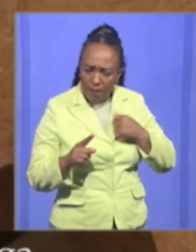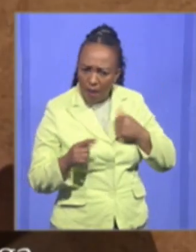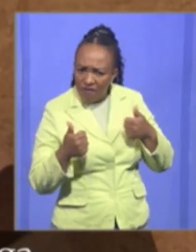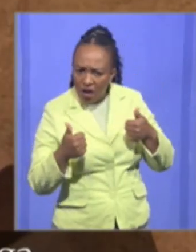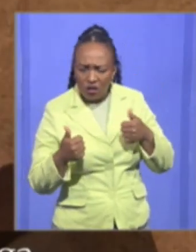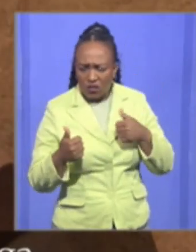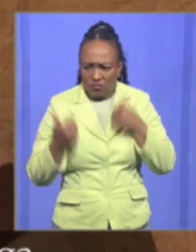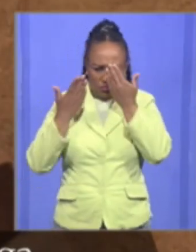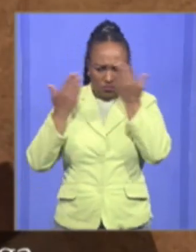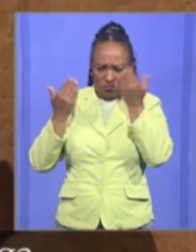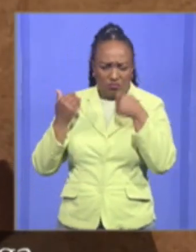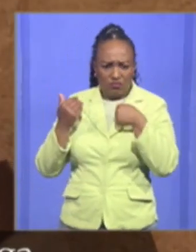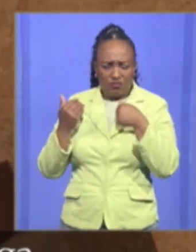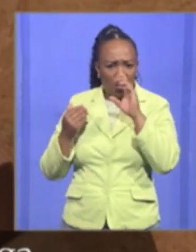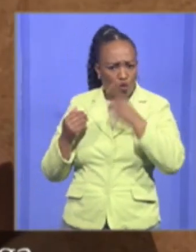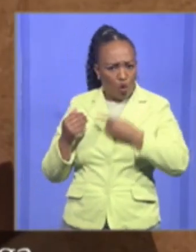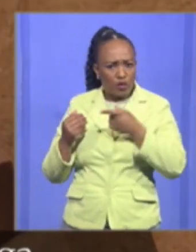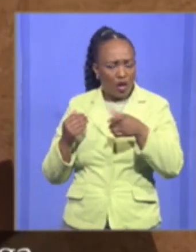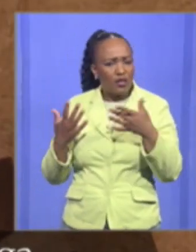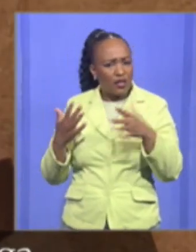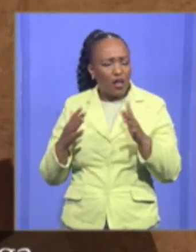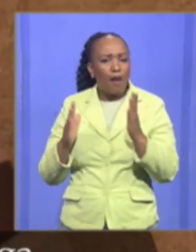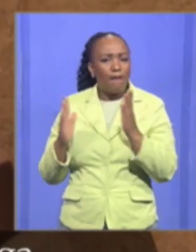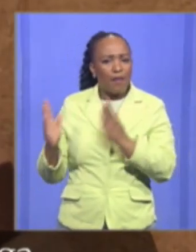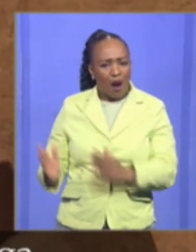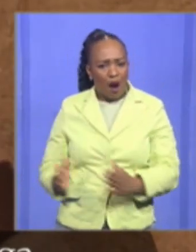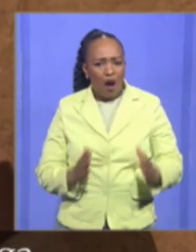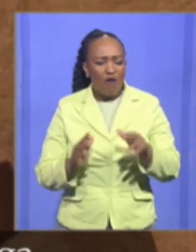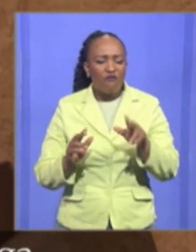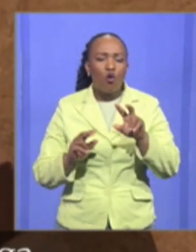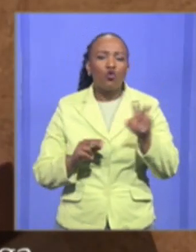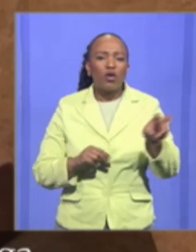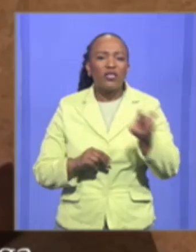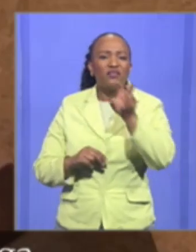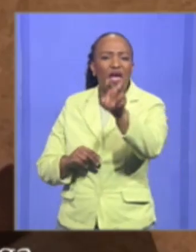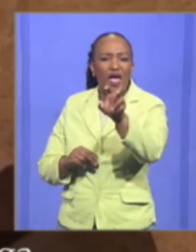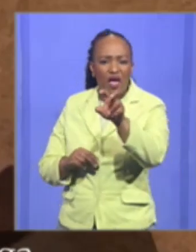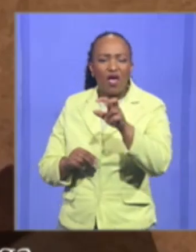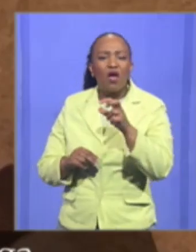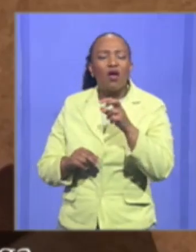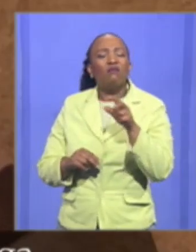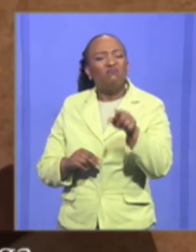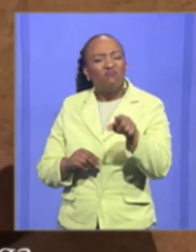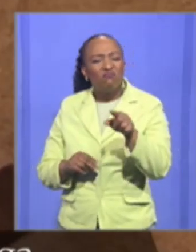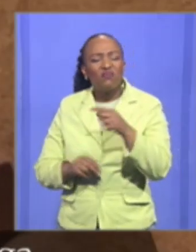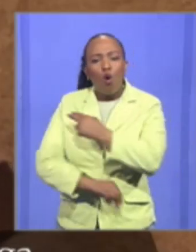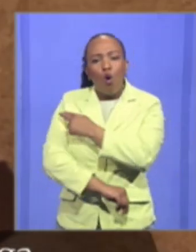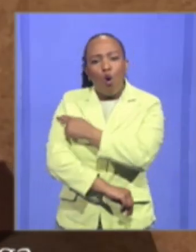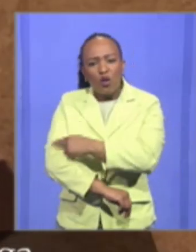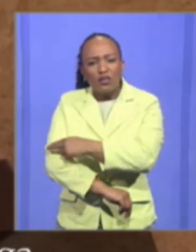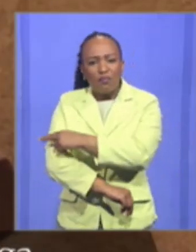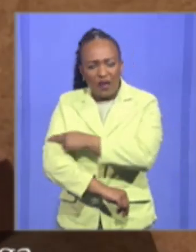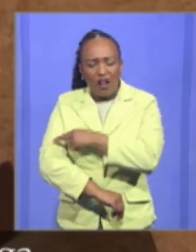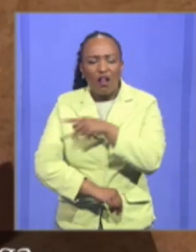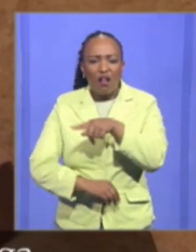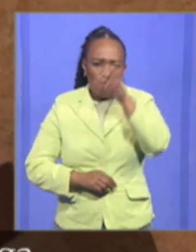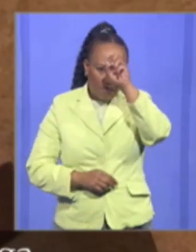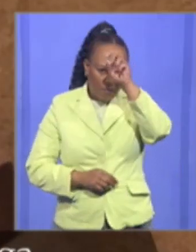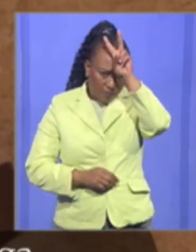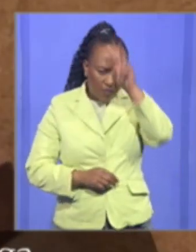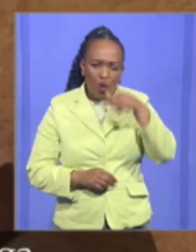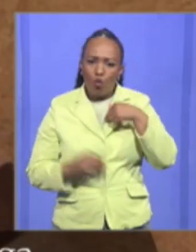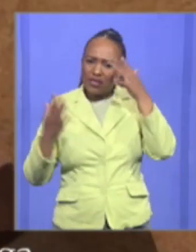them. But the doctor is still busy preparing her transfer to a hospital in Bushbuckridge. We decided to go to the hospital before they can